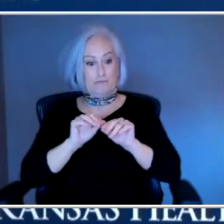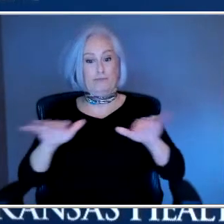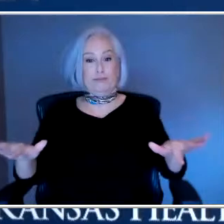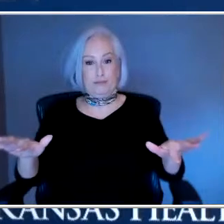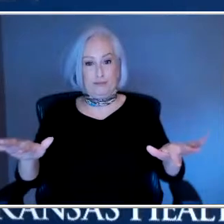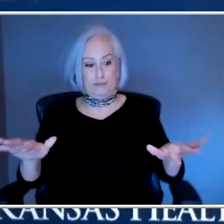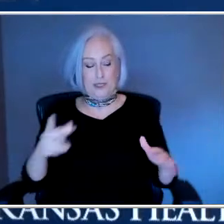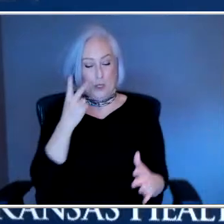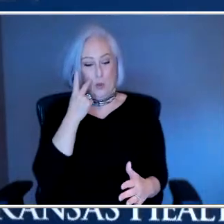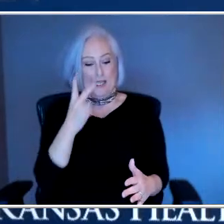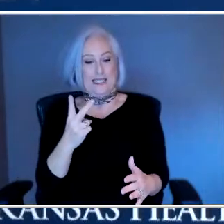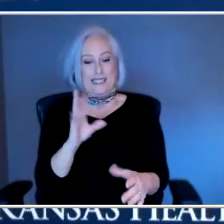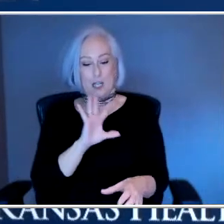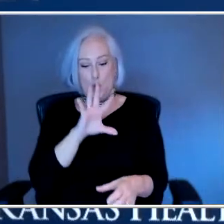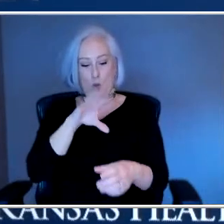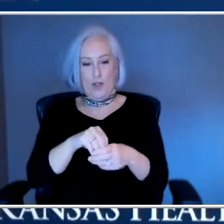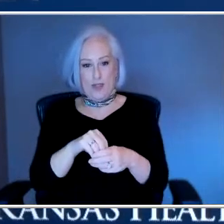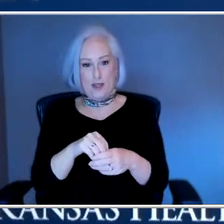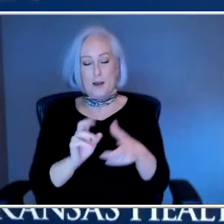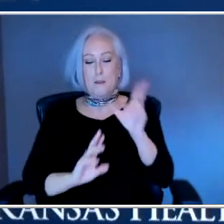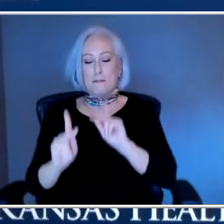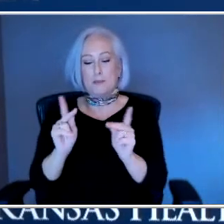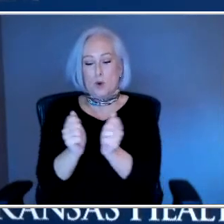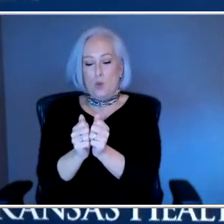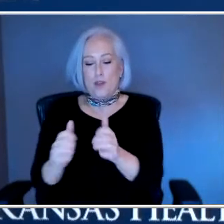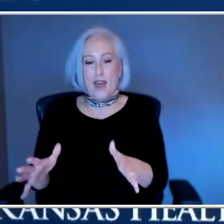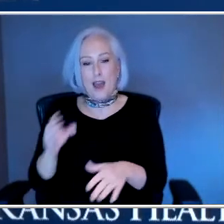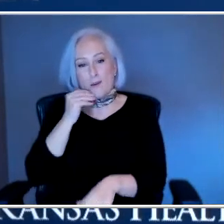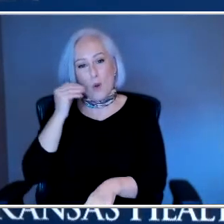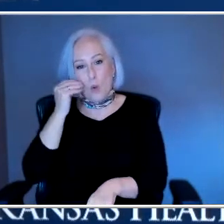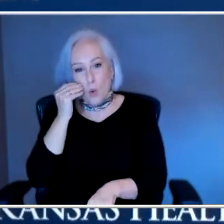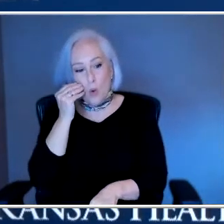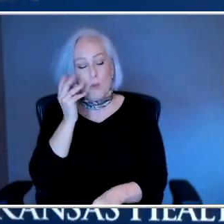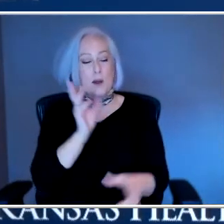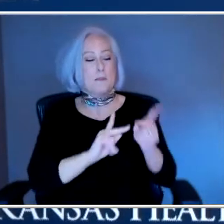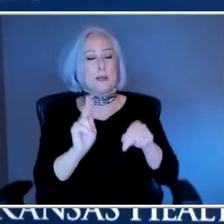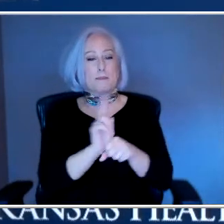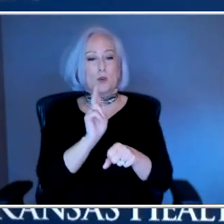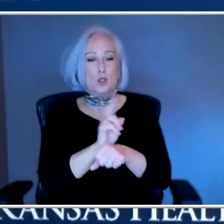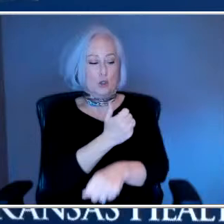homeless or home insecure and people who use drugs population.